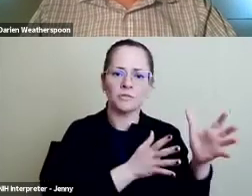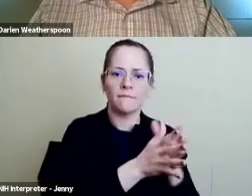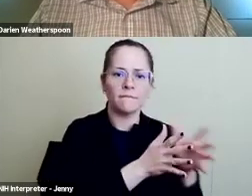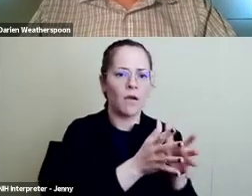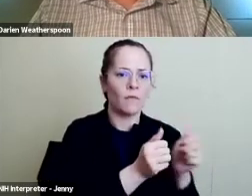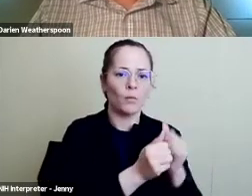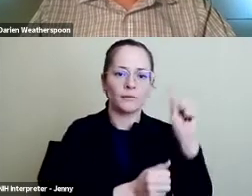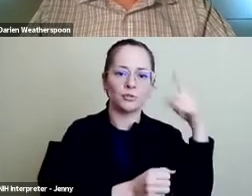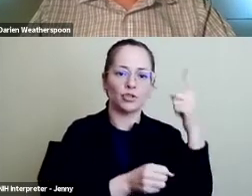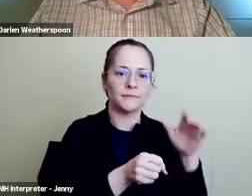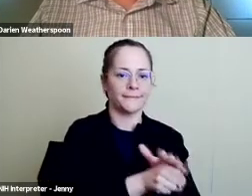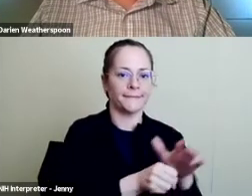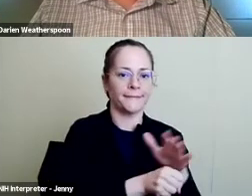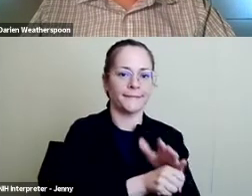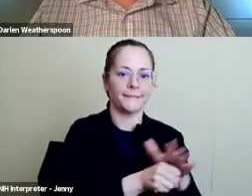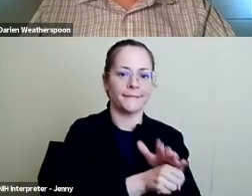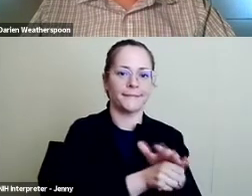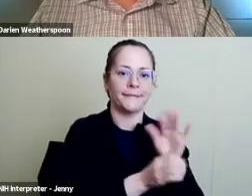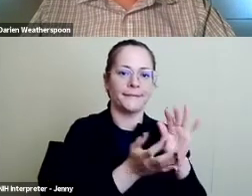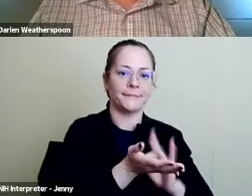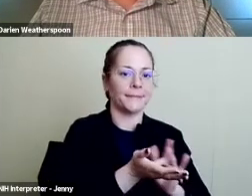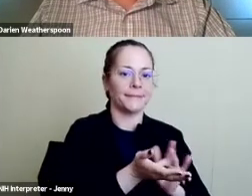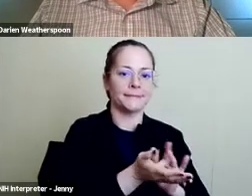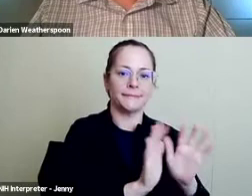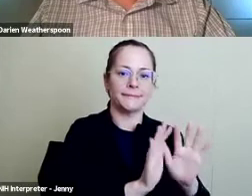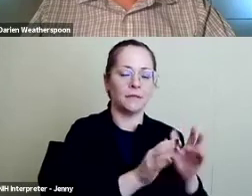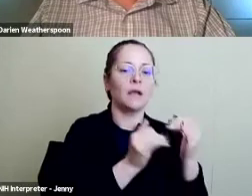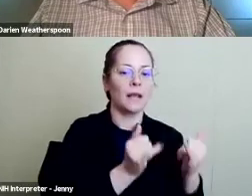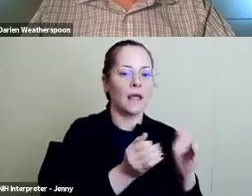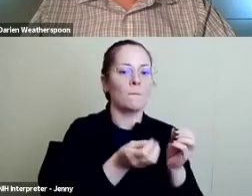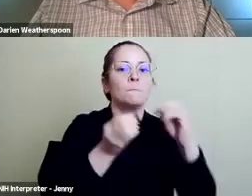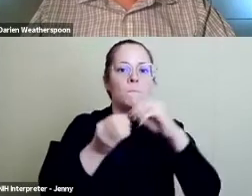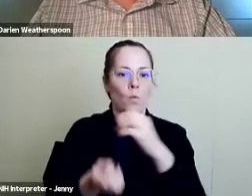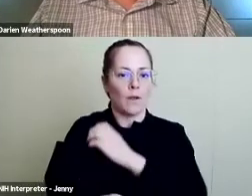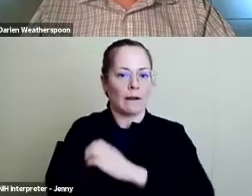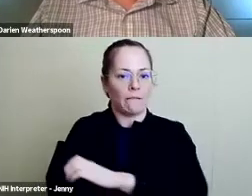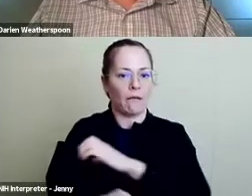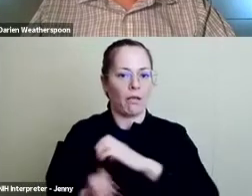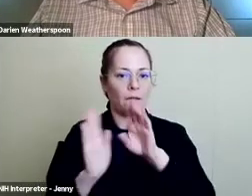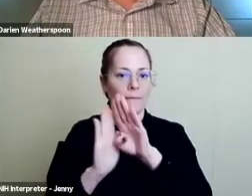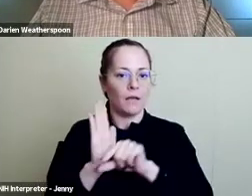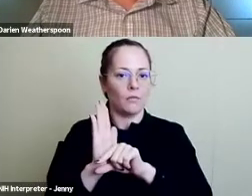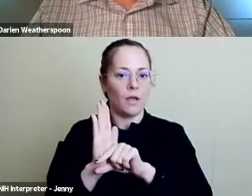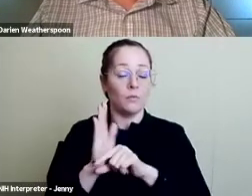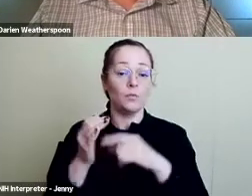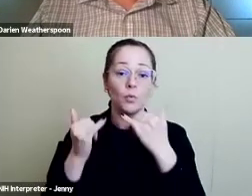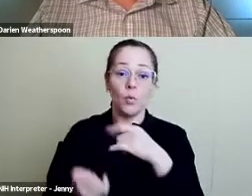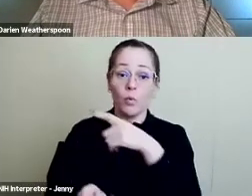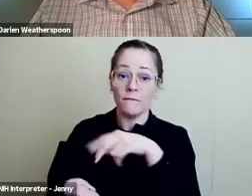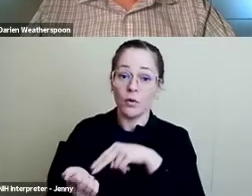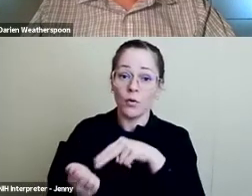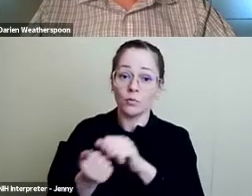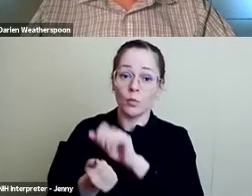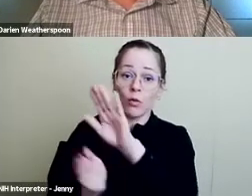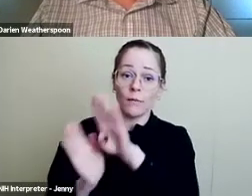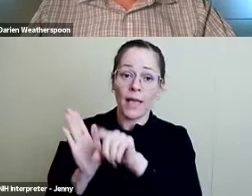just filling prescriptions and having just a more clinical background. And so I think a nurse background will definitely also